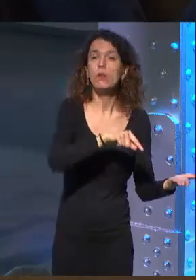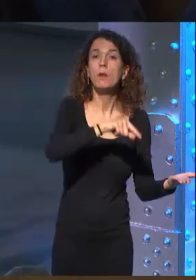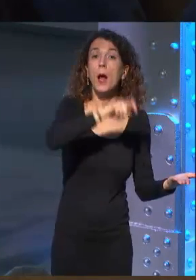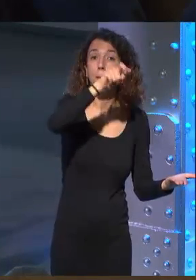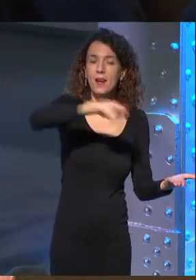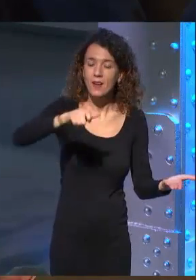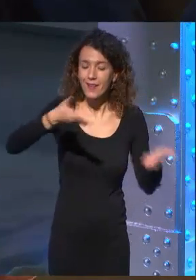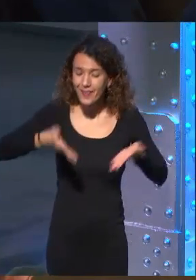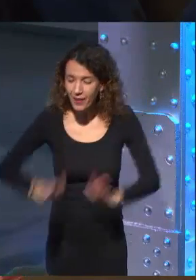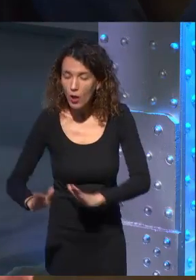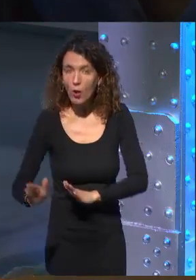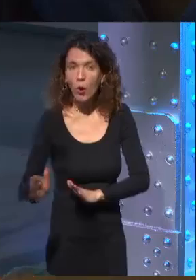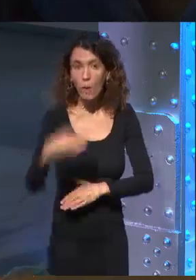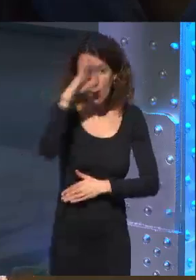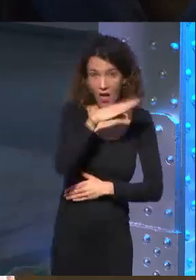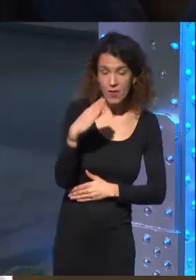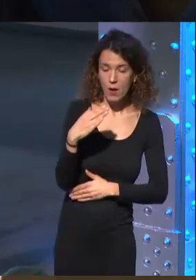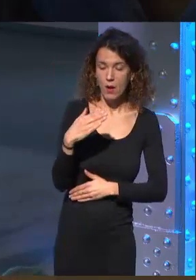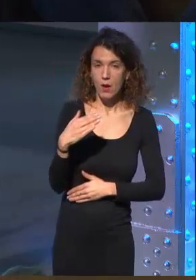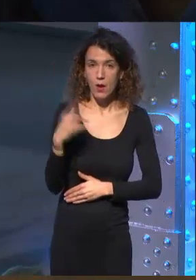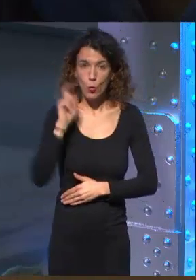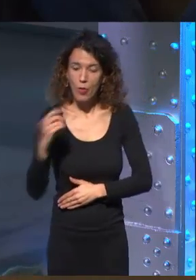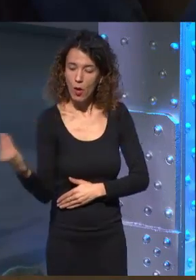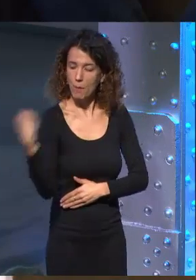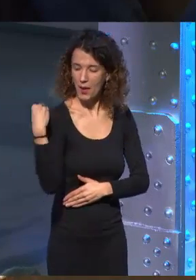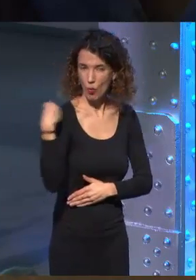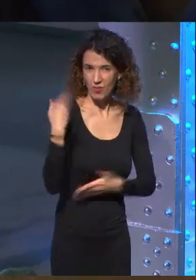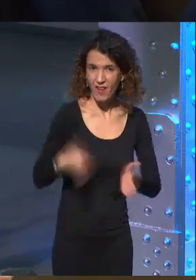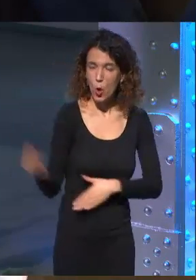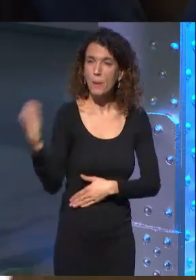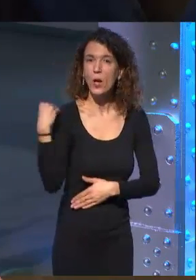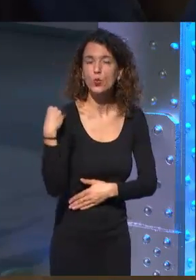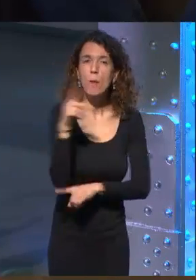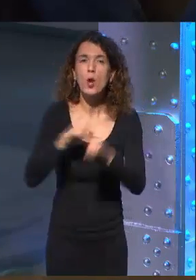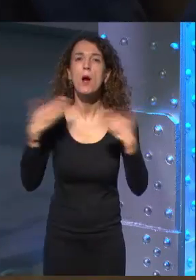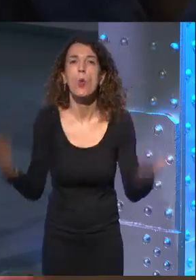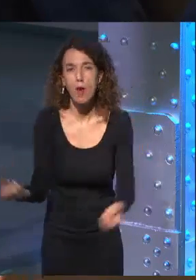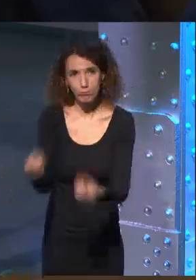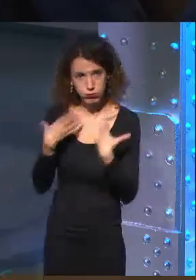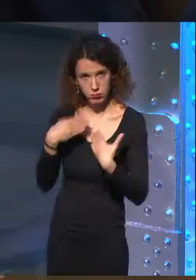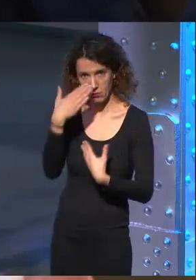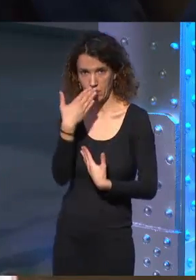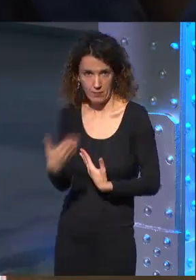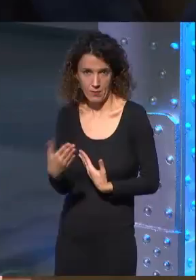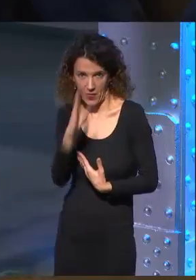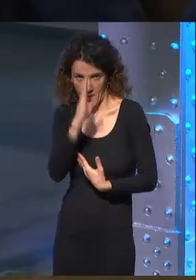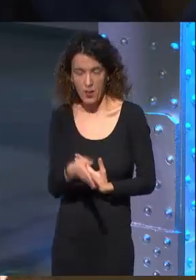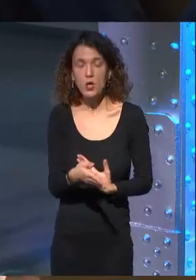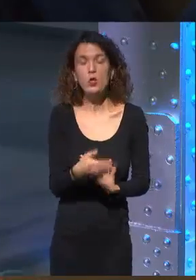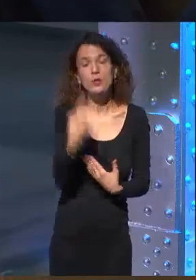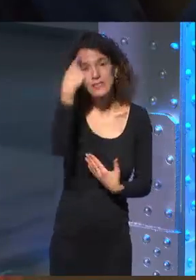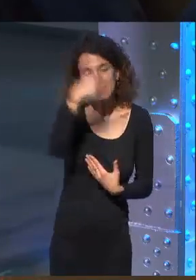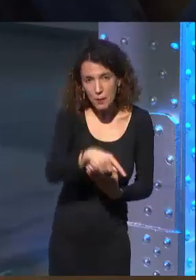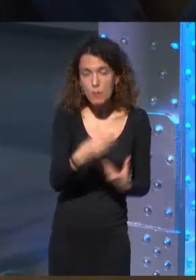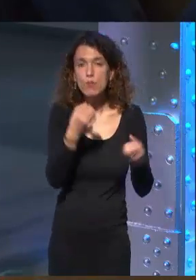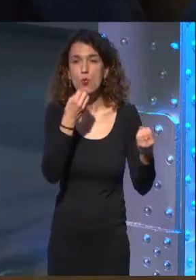that trust zone so that they come to us as parents or educators to speak about a problem.